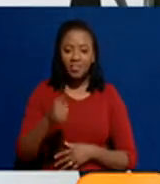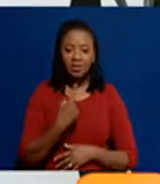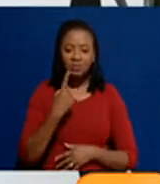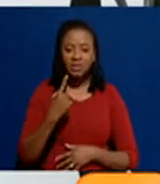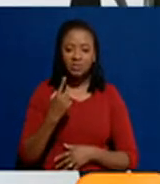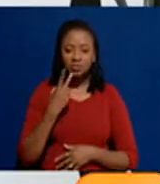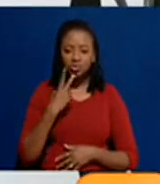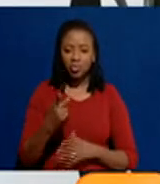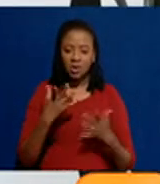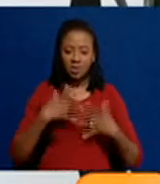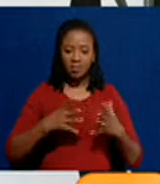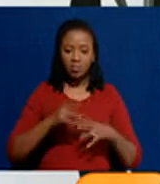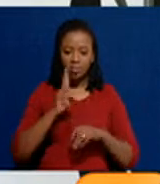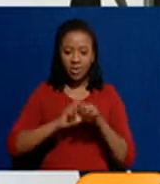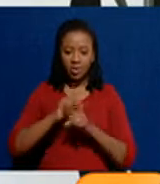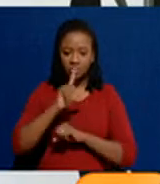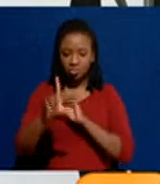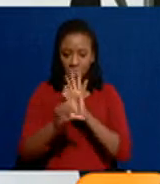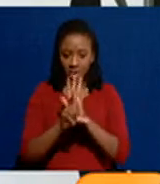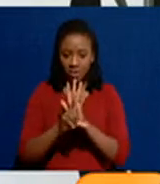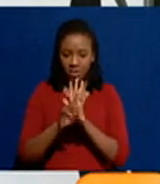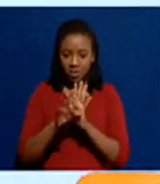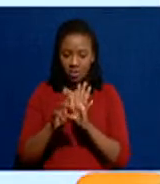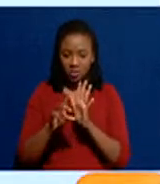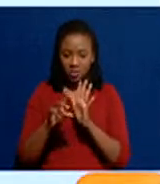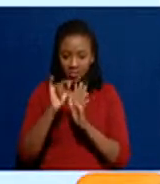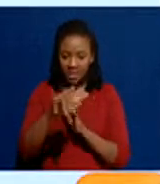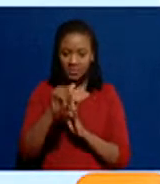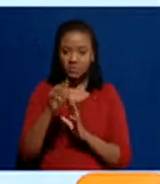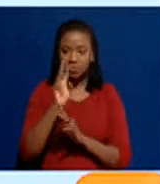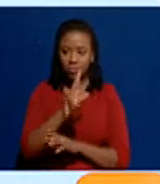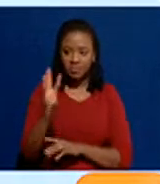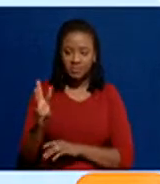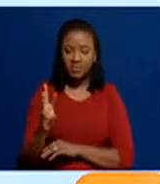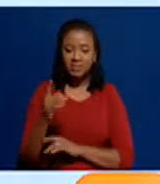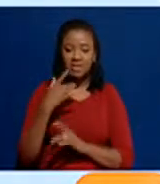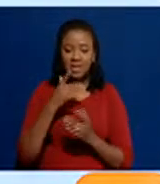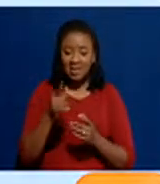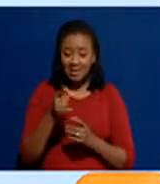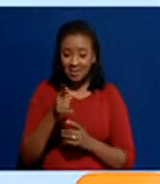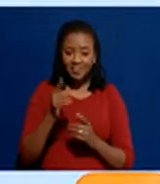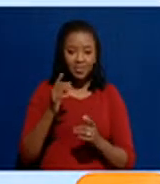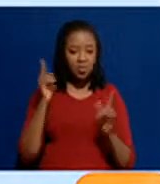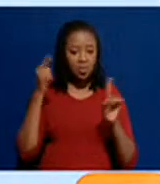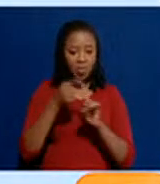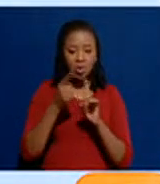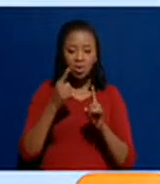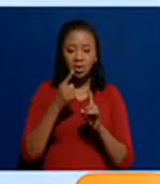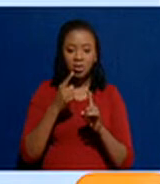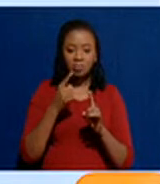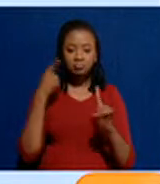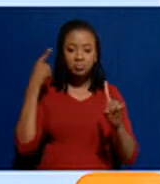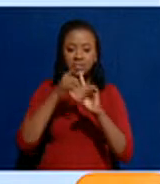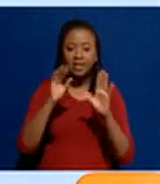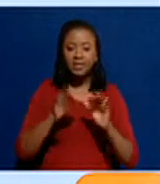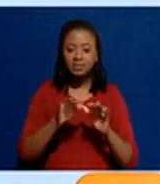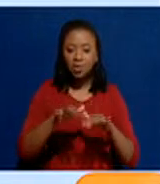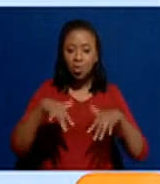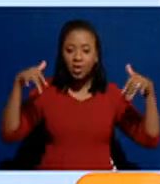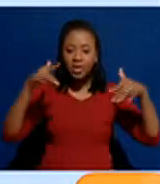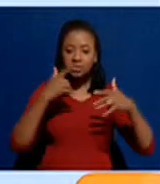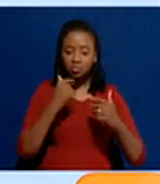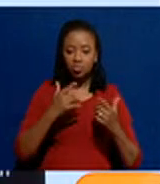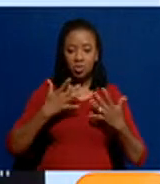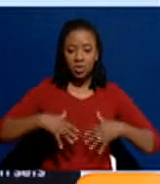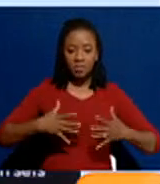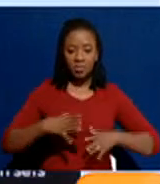Wakili, interacted with it. We are about 5 law firms. The target audience for this is the general public, who are basically the first lot